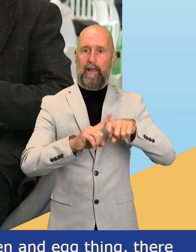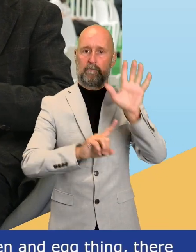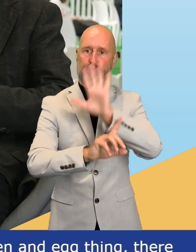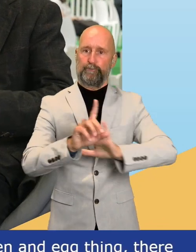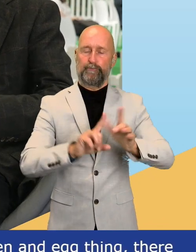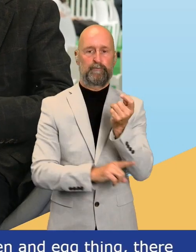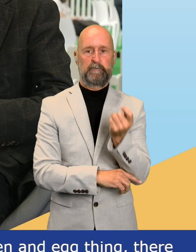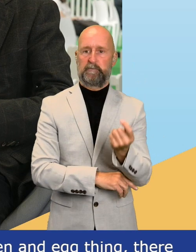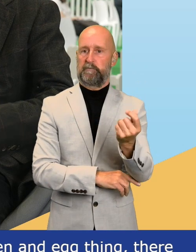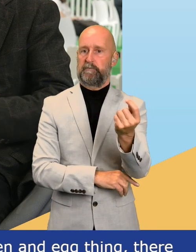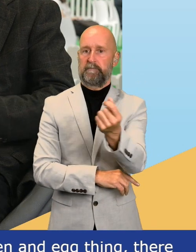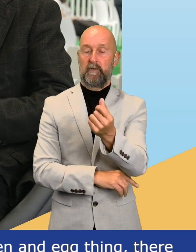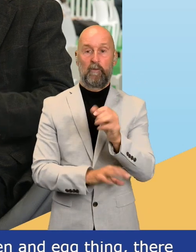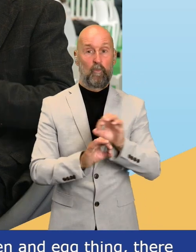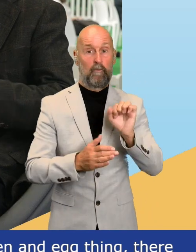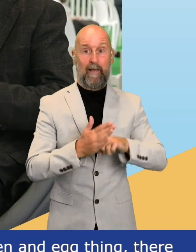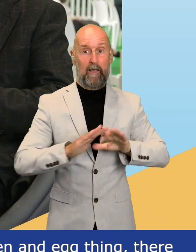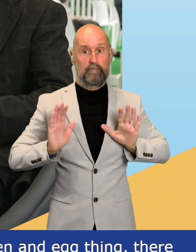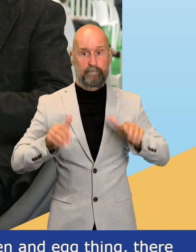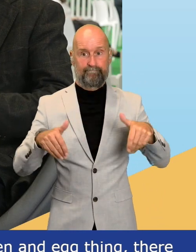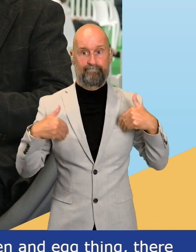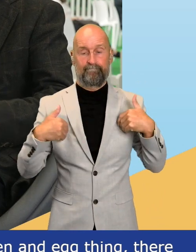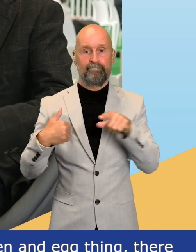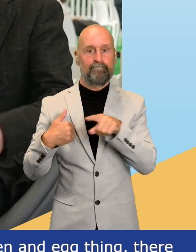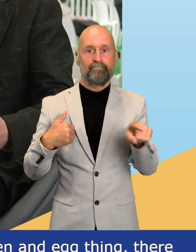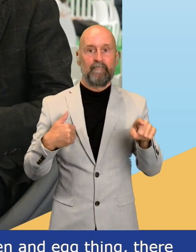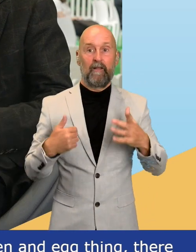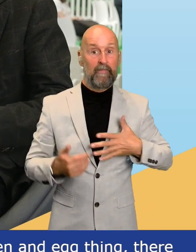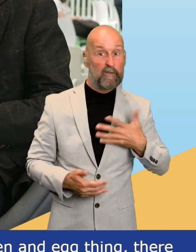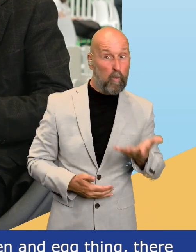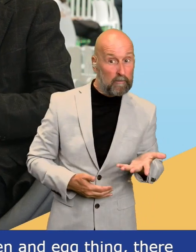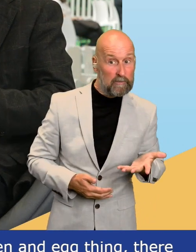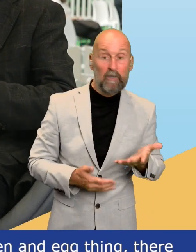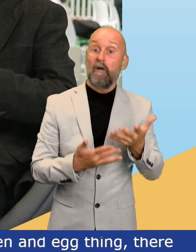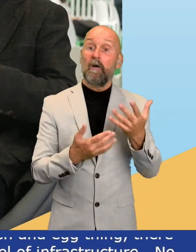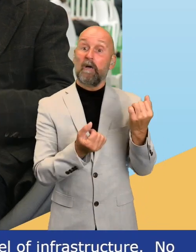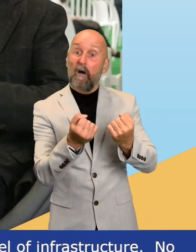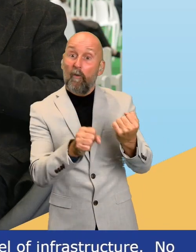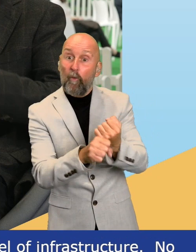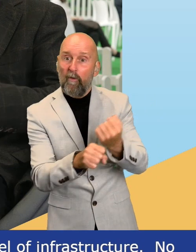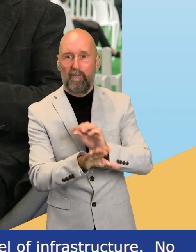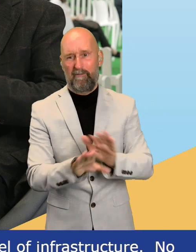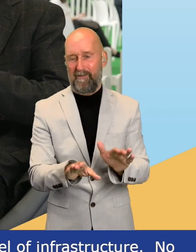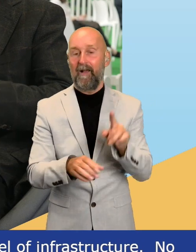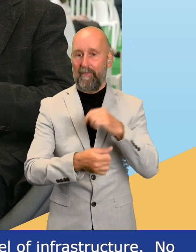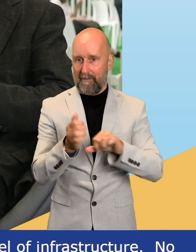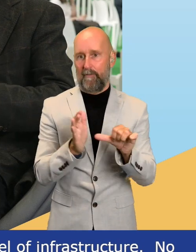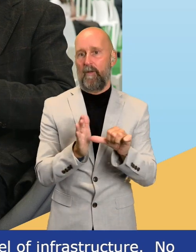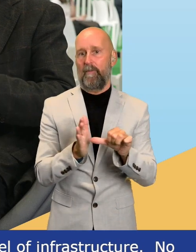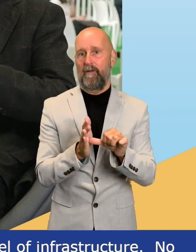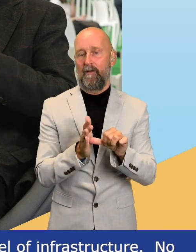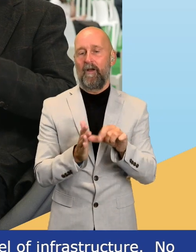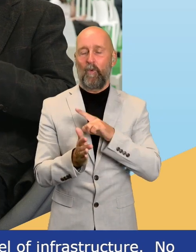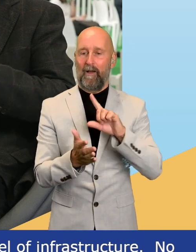there's that level of infrastructure. No one's going to buy them. And while people don't want them, the manufacturers aren't going to go producing them. Understood. So that is a problem where you make the leap at